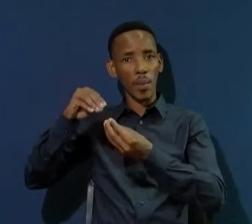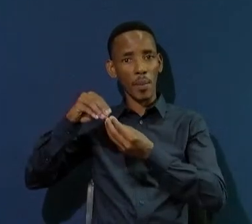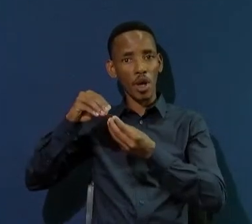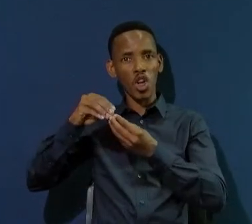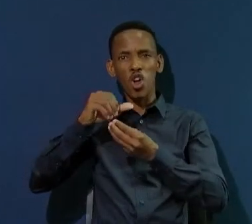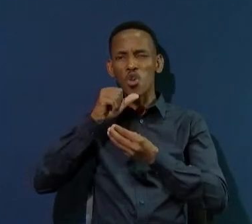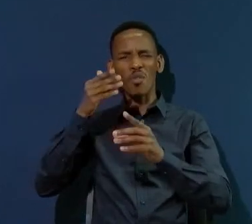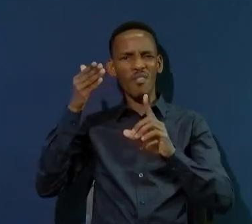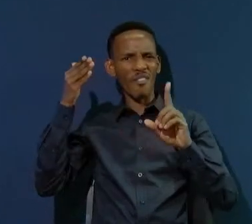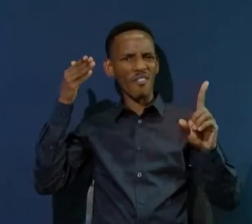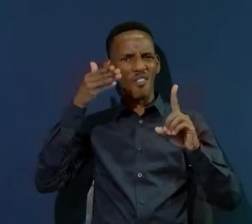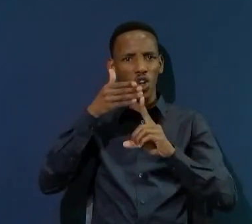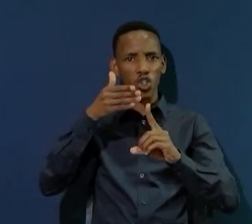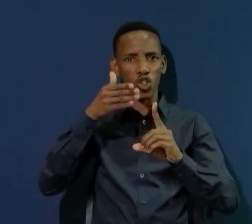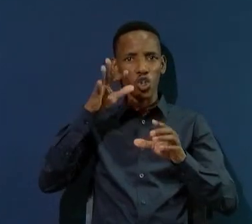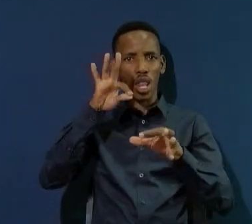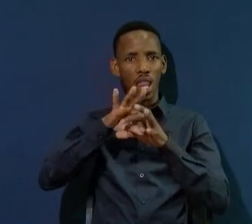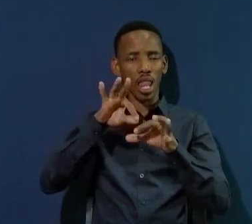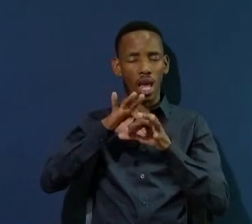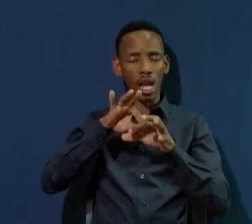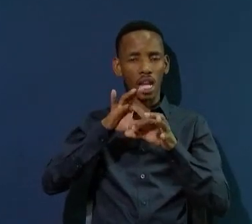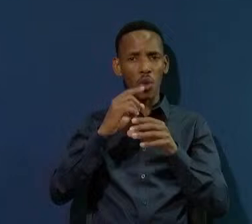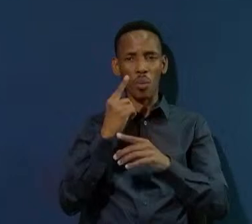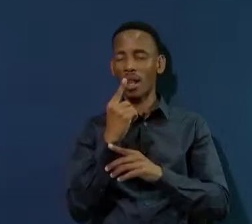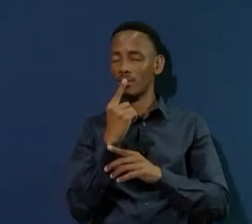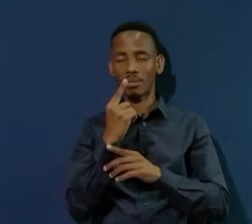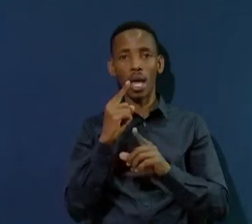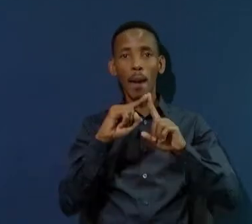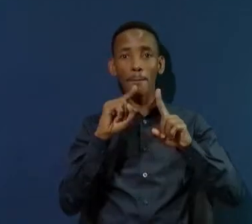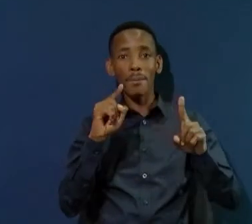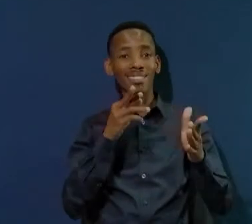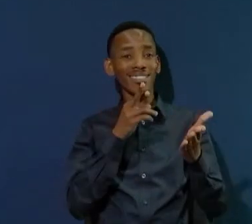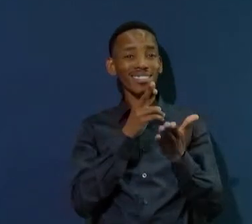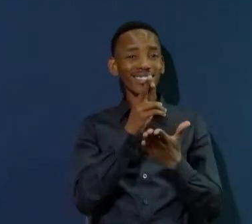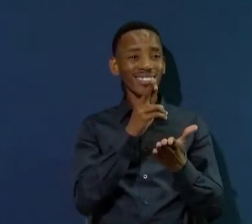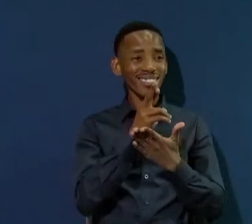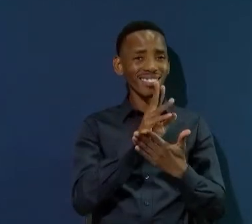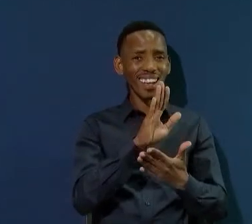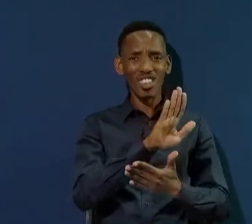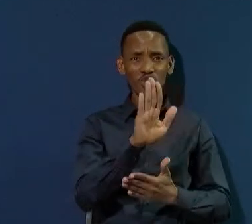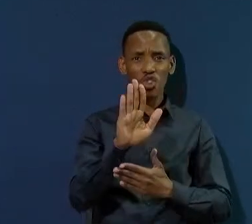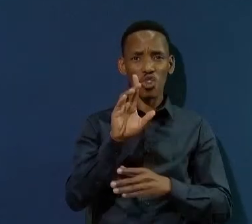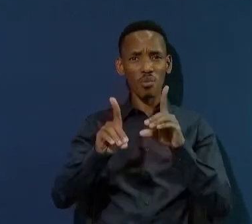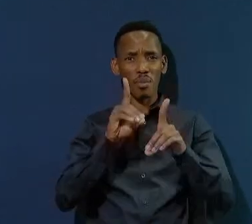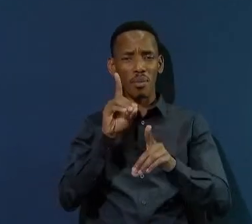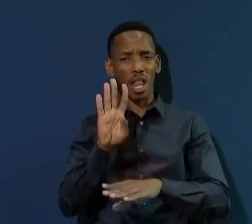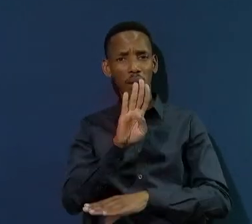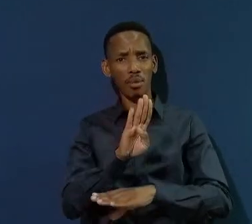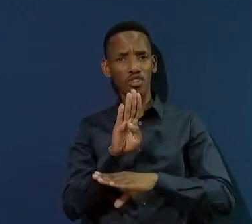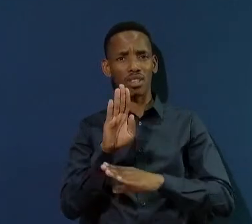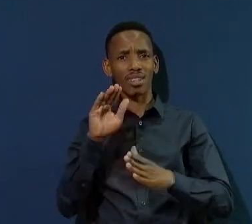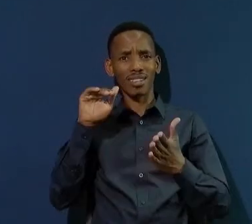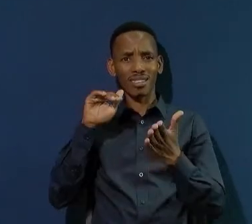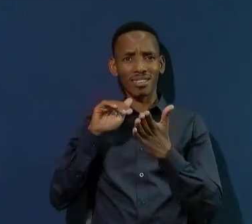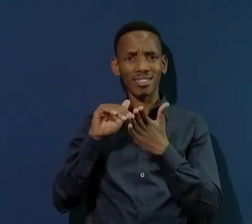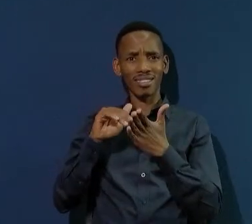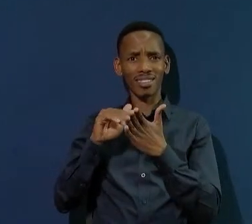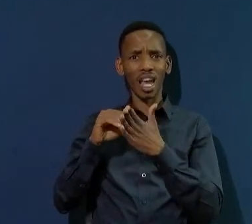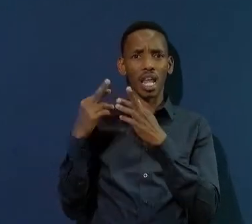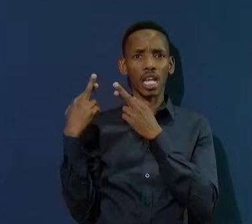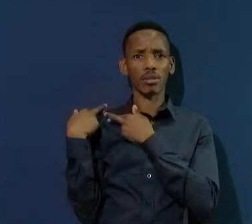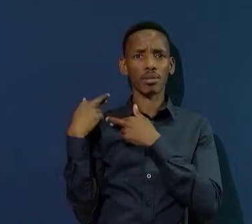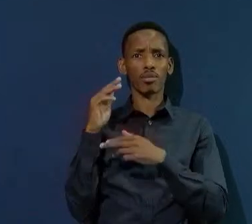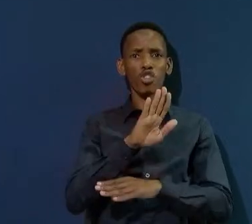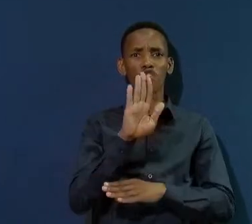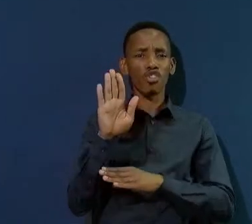perspective, but the rights, your responsibility as a Motswana, and what the nation stands for. It leaves a lot to be desired. You